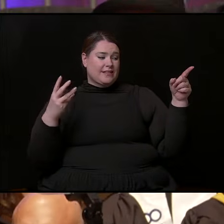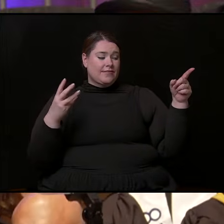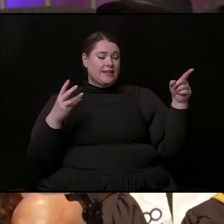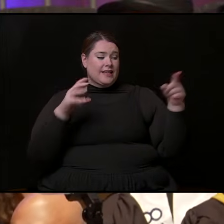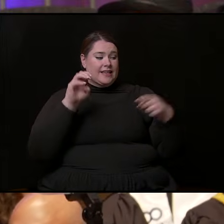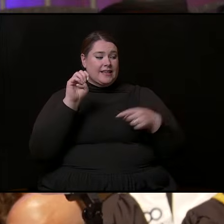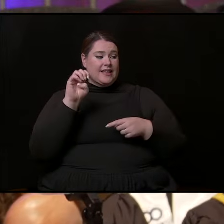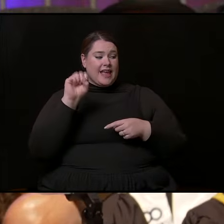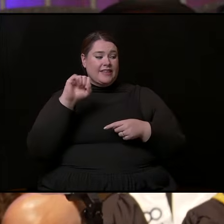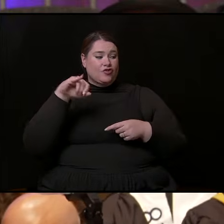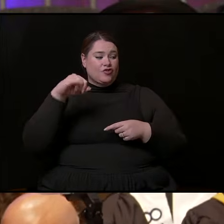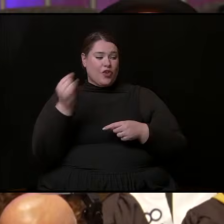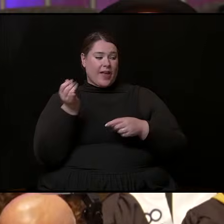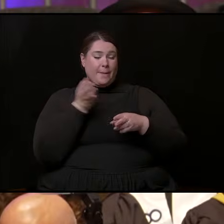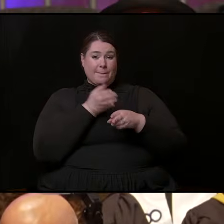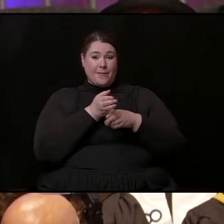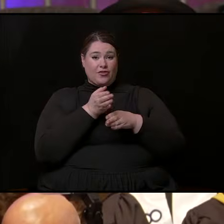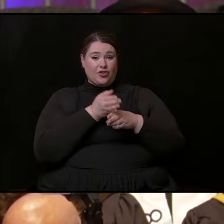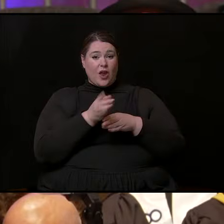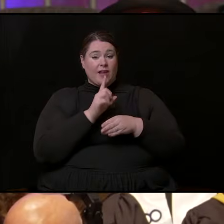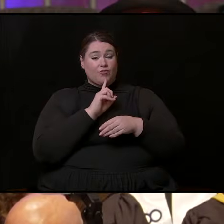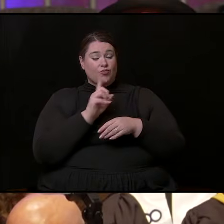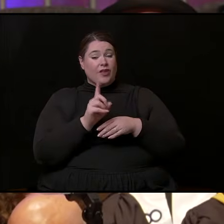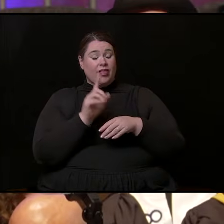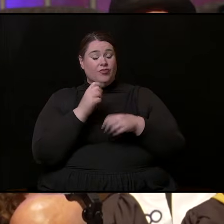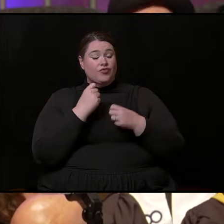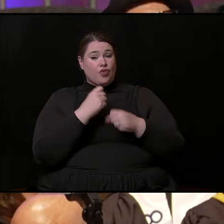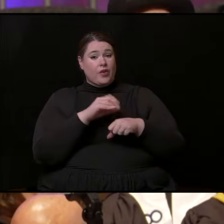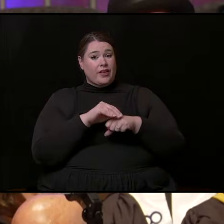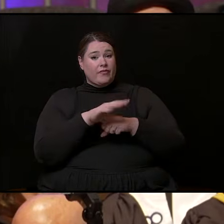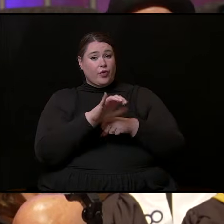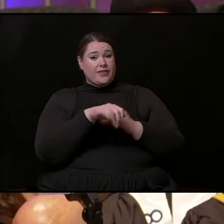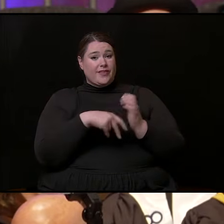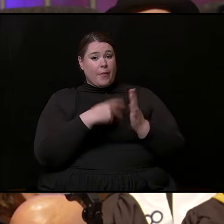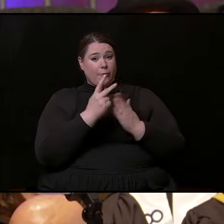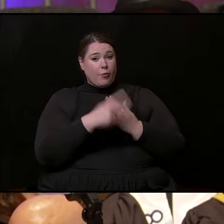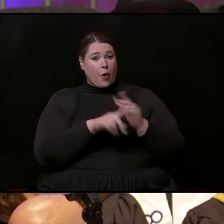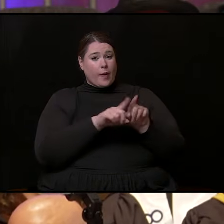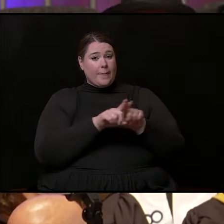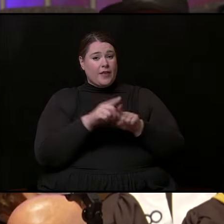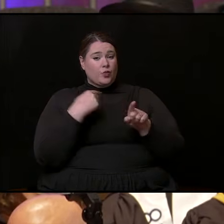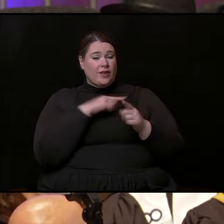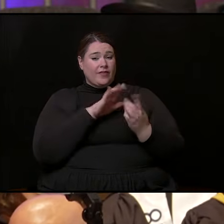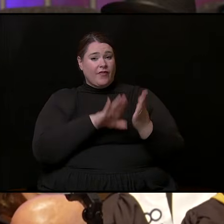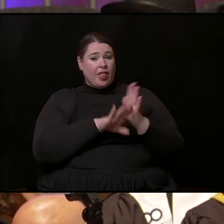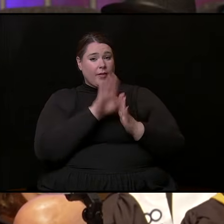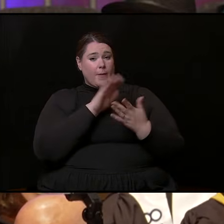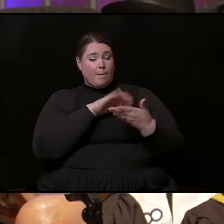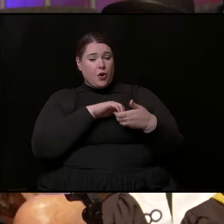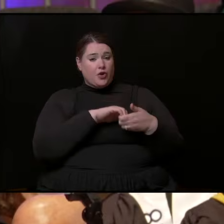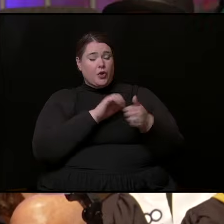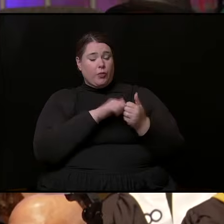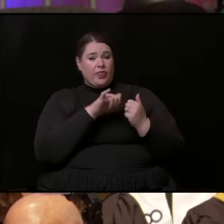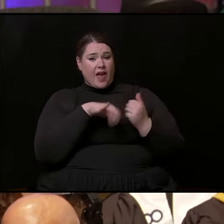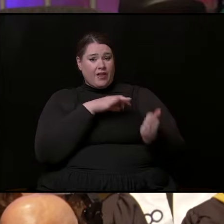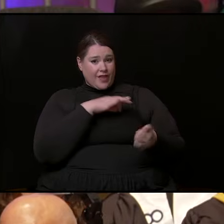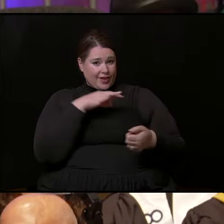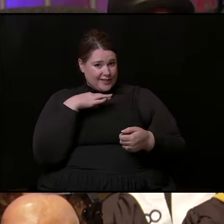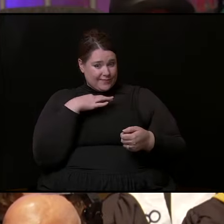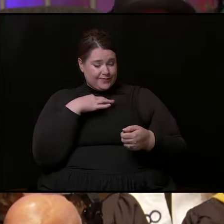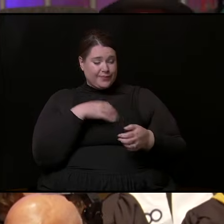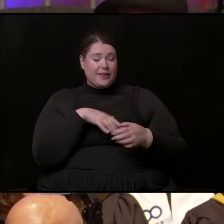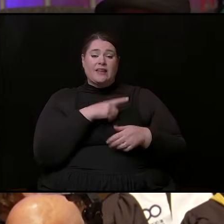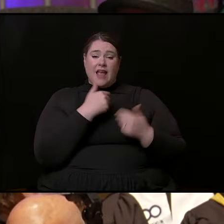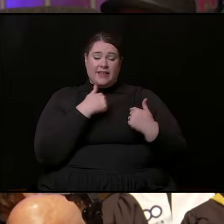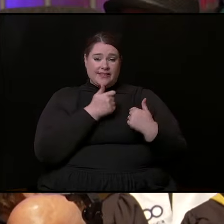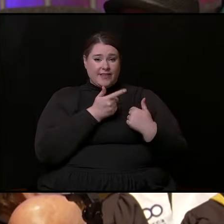major. Also a real influence in that program as we've developed that and partner with the faculty. Artie has held several